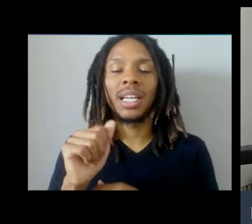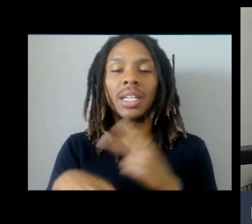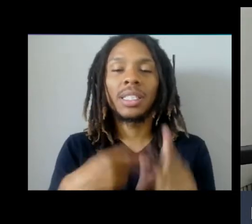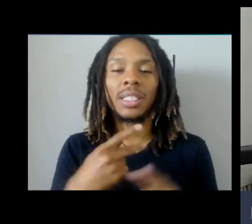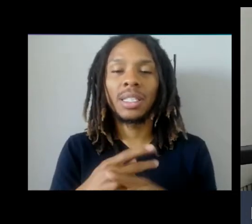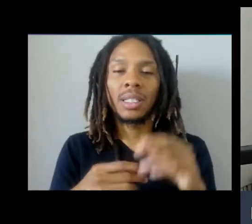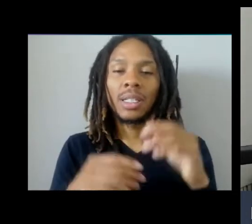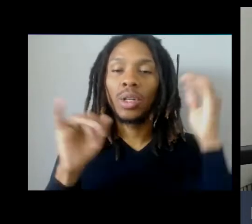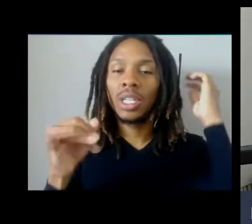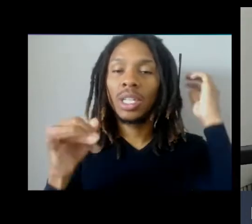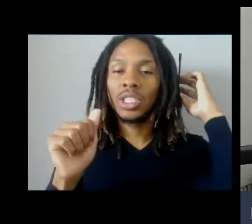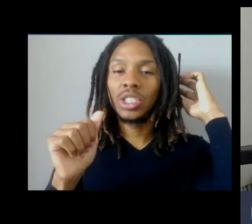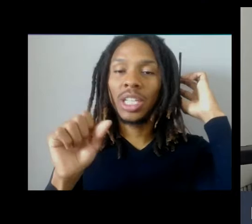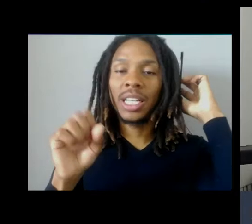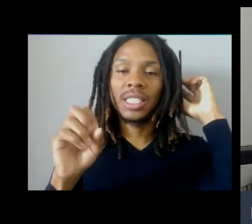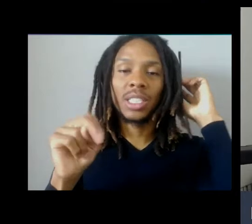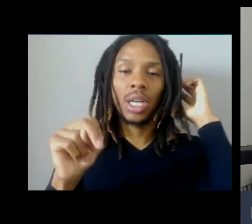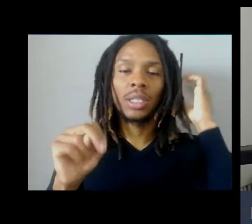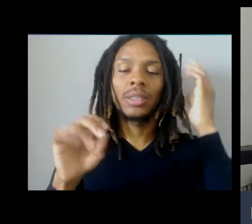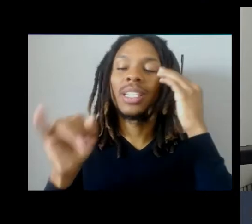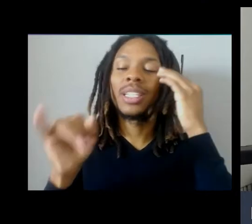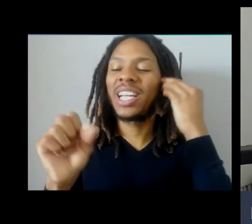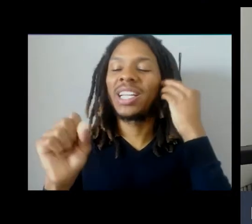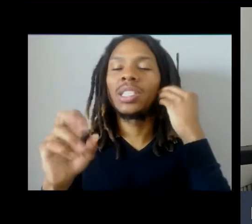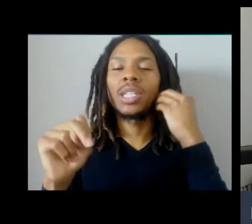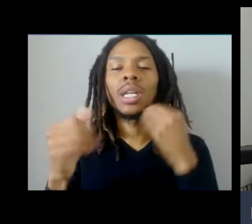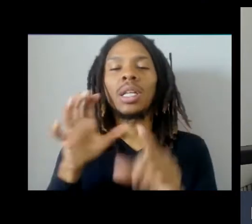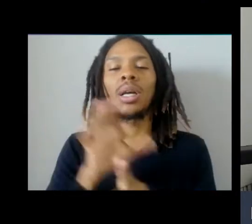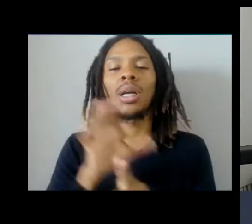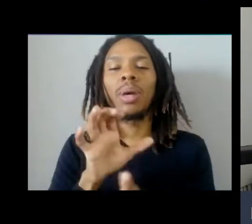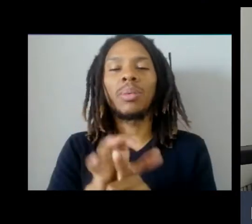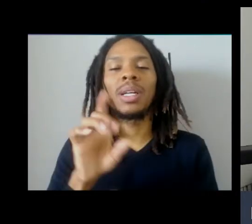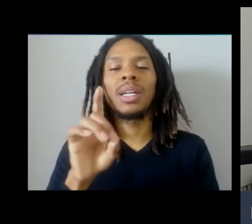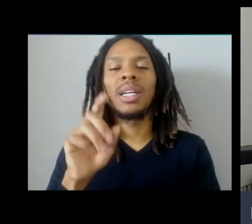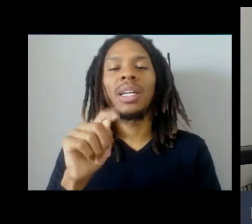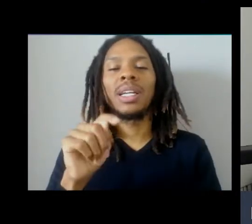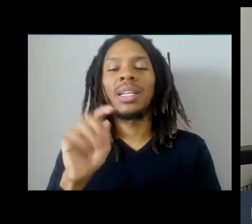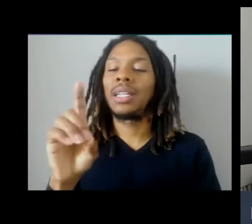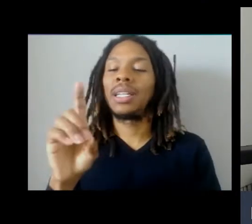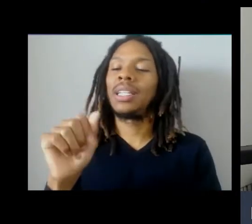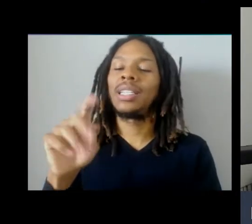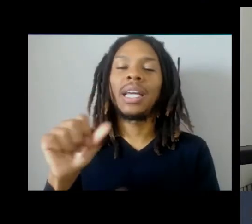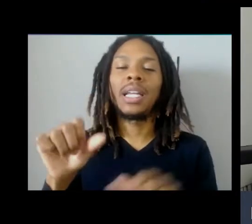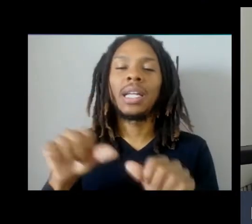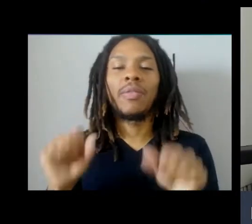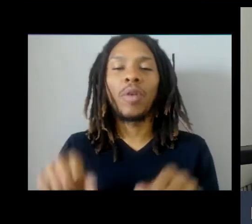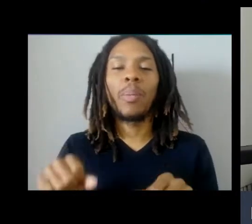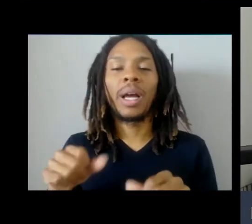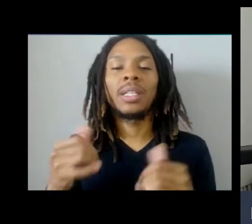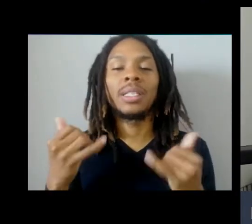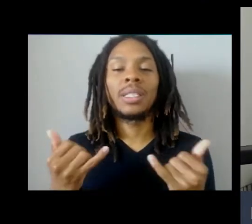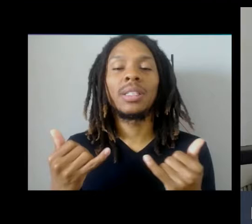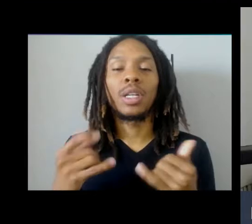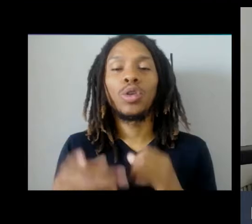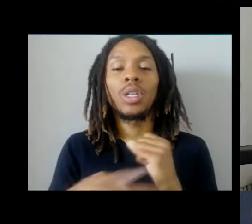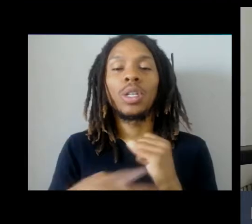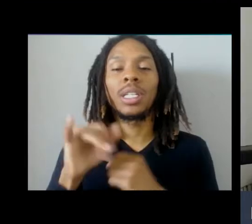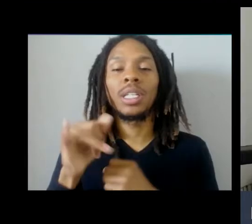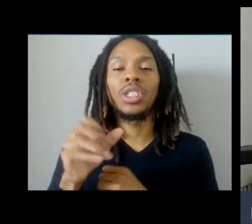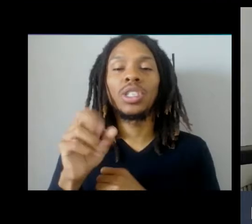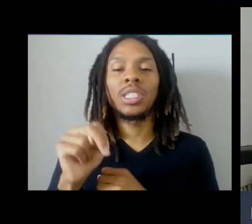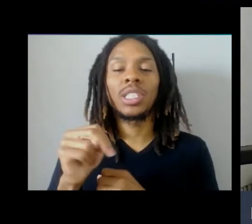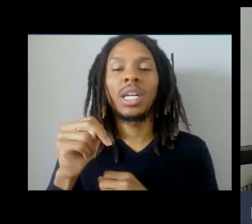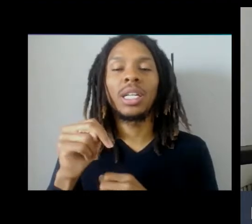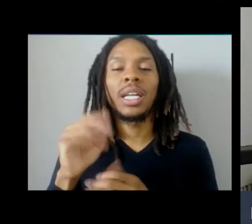JSON, another popular data format in programming today. You can store JSON documents natively